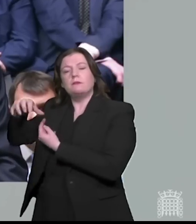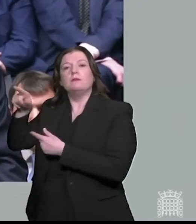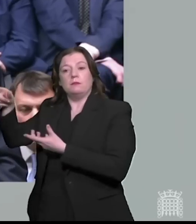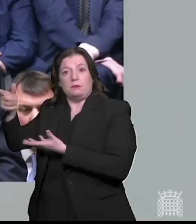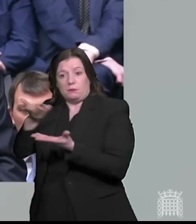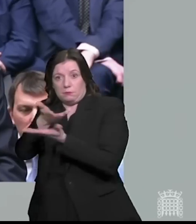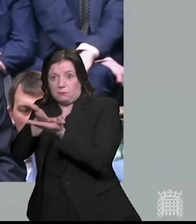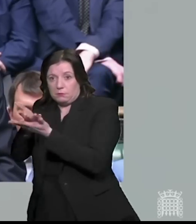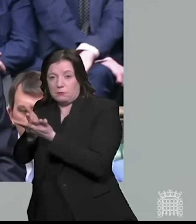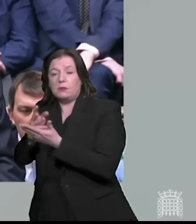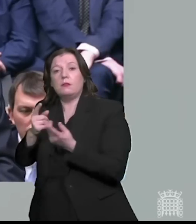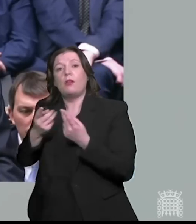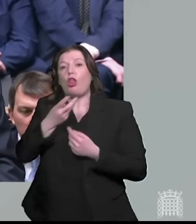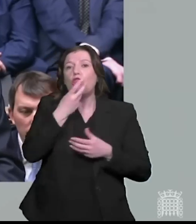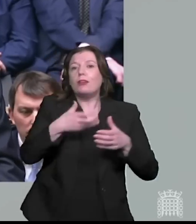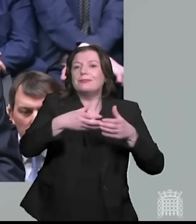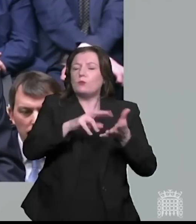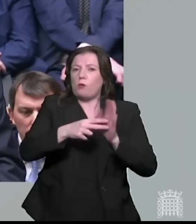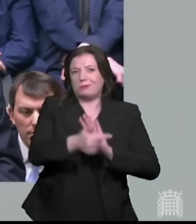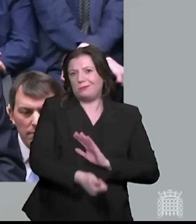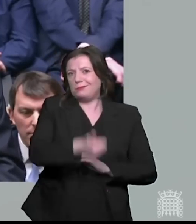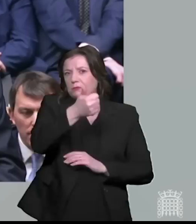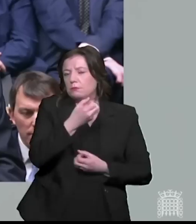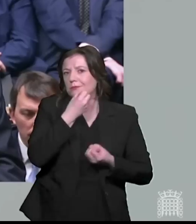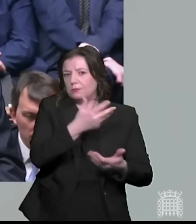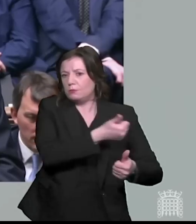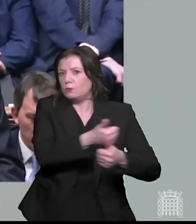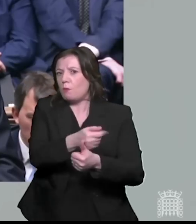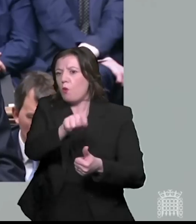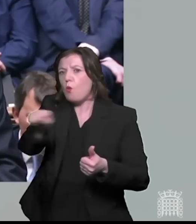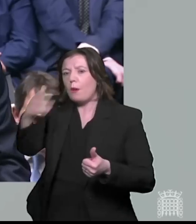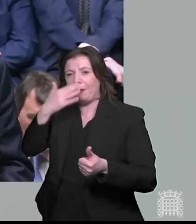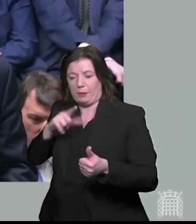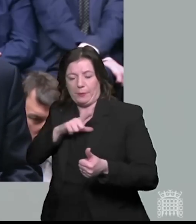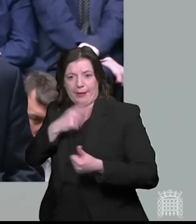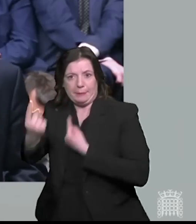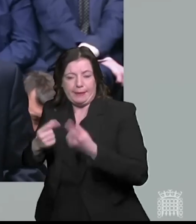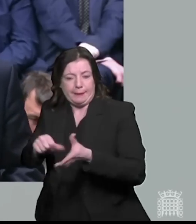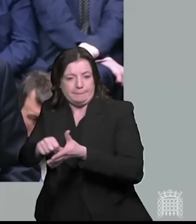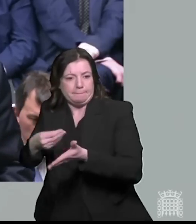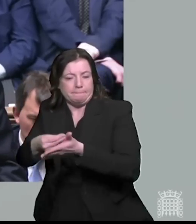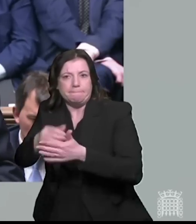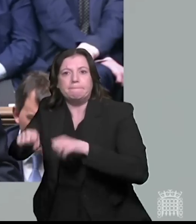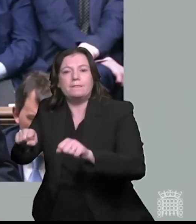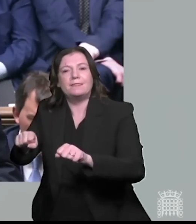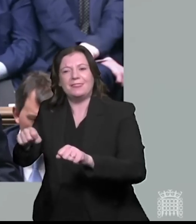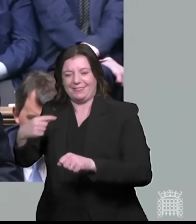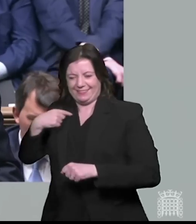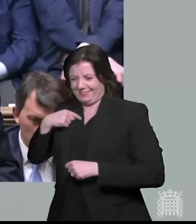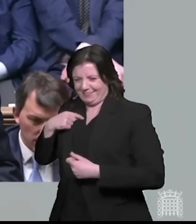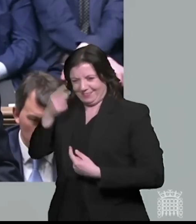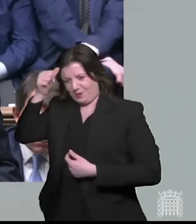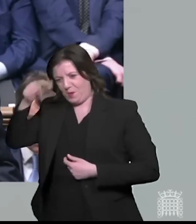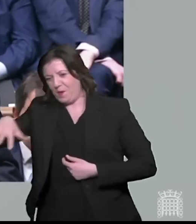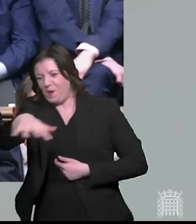brilliant work third sector organisations are doing to help people struggling in tough times. They can often reach people in need that